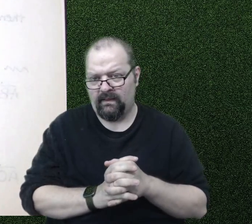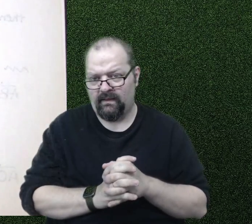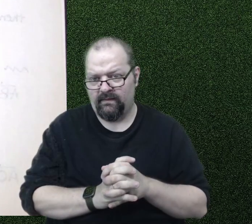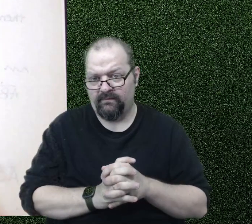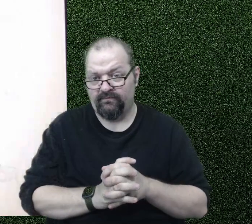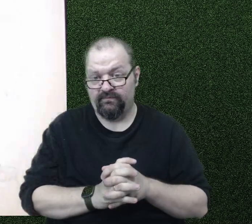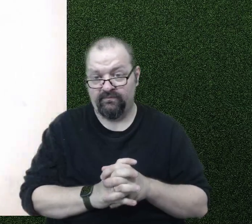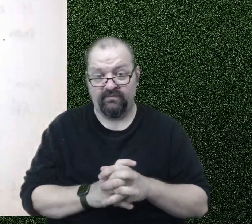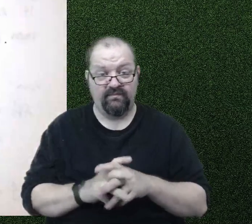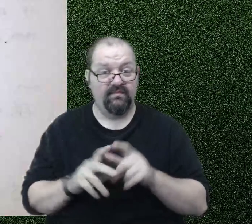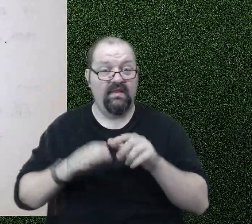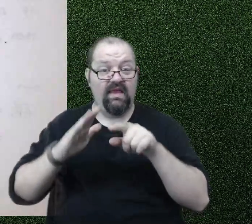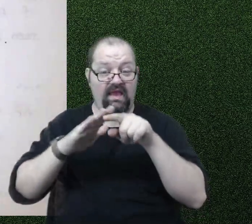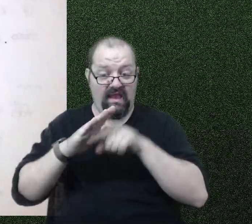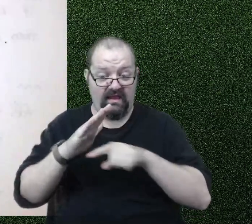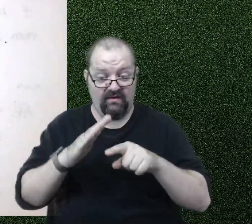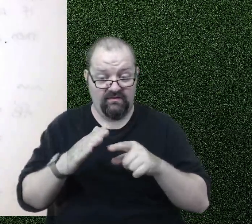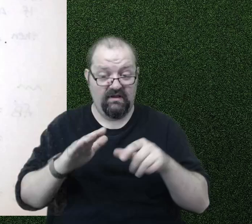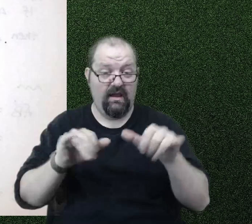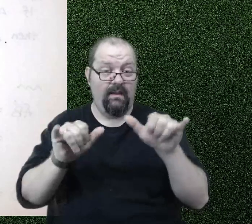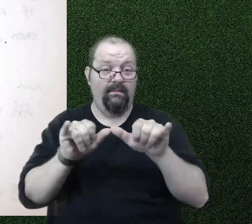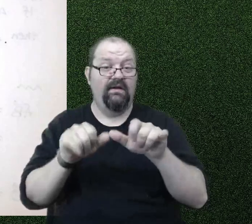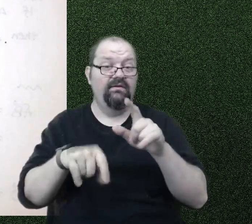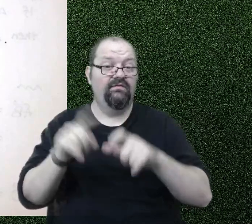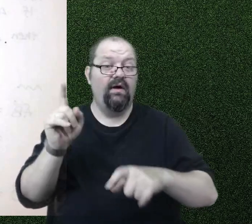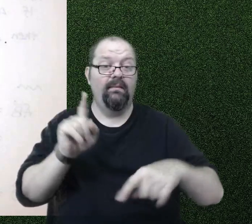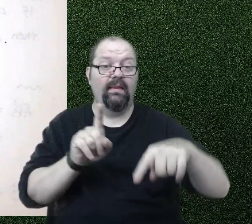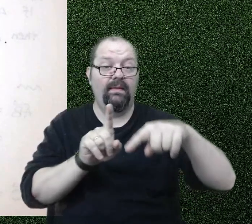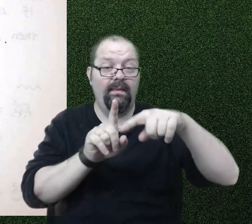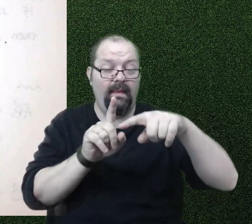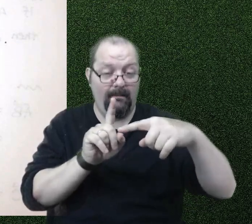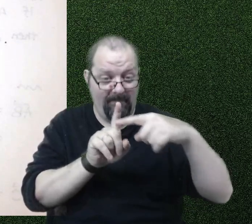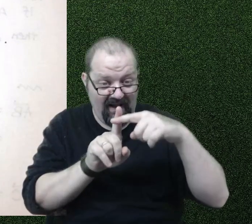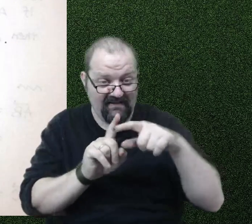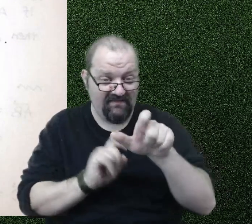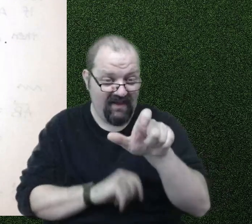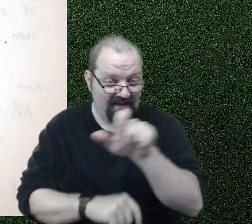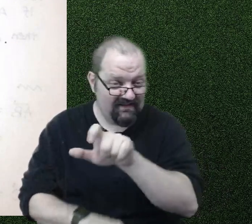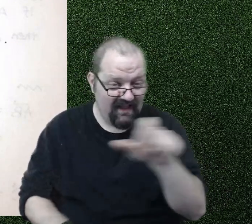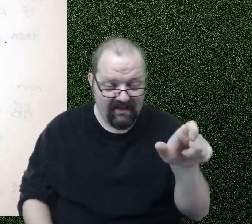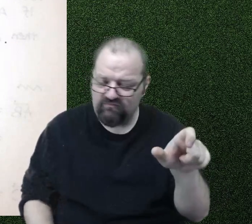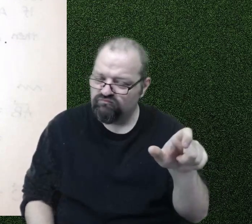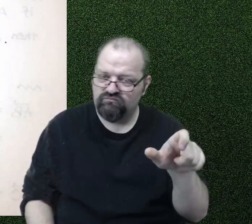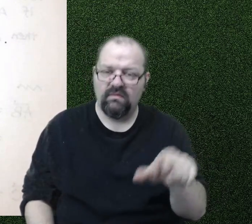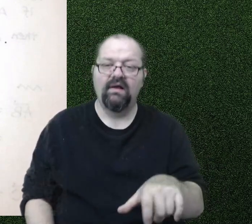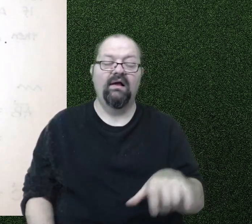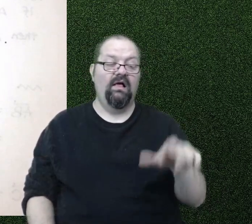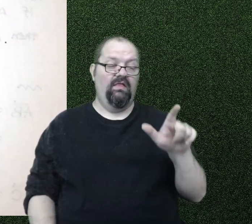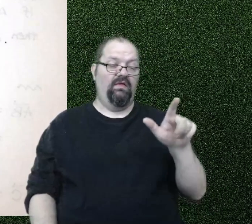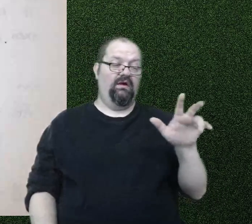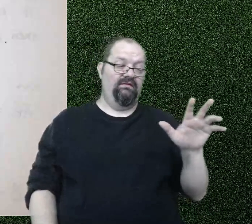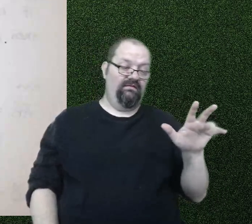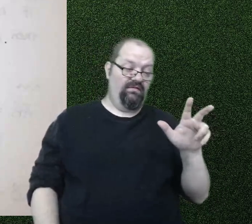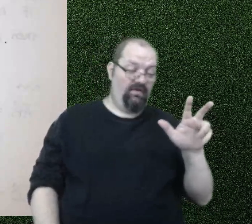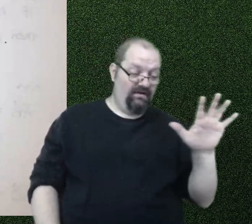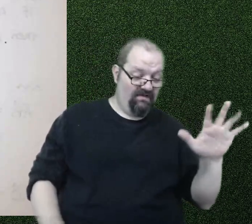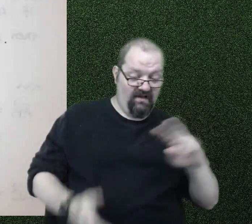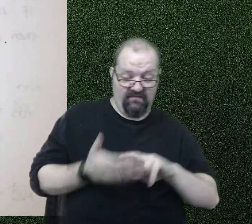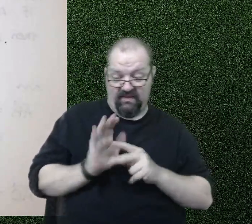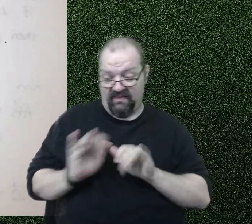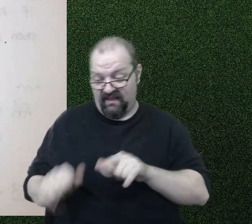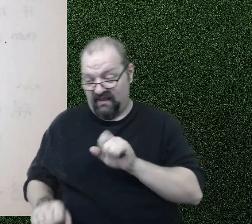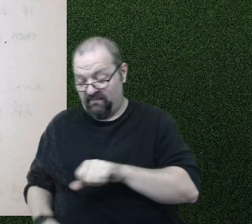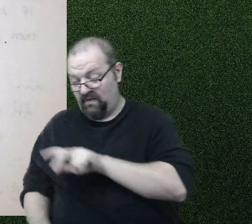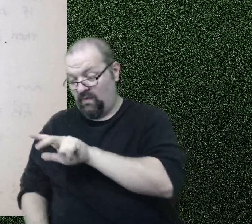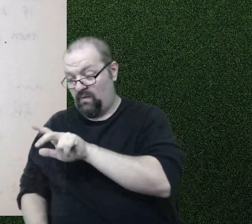These are not angles measured from the positive x-axis. I know you could say, well, if that's 35, then the angle must be 180 minus 35. You could do